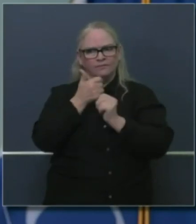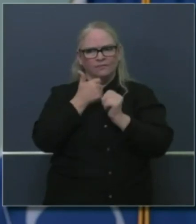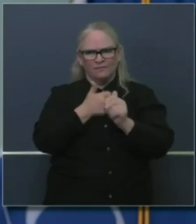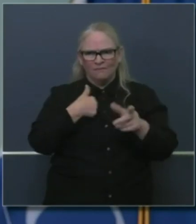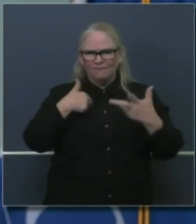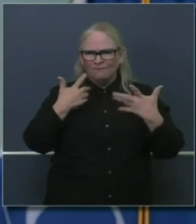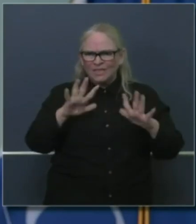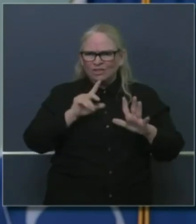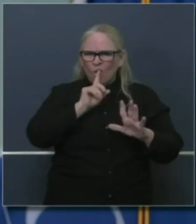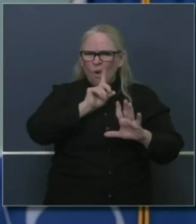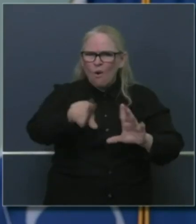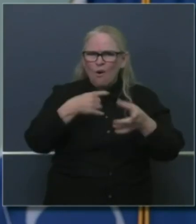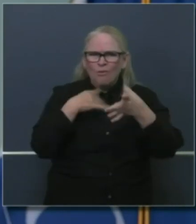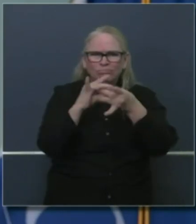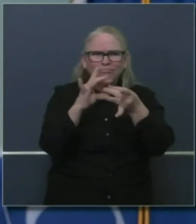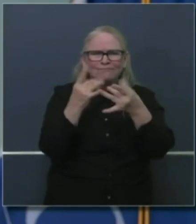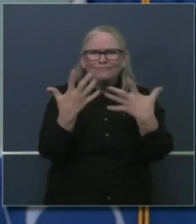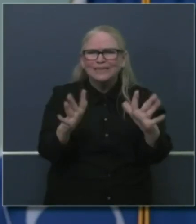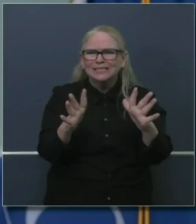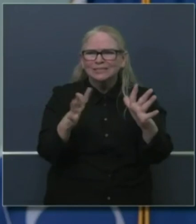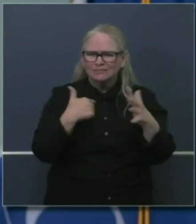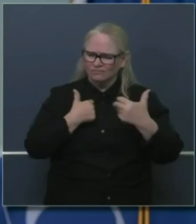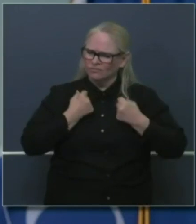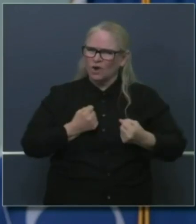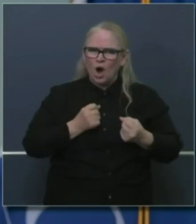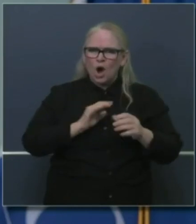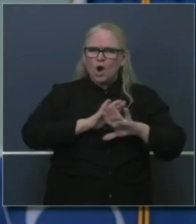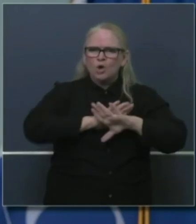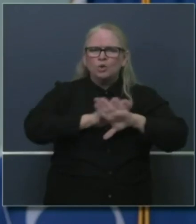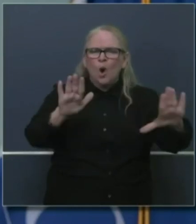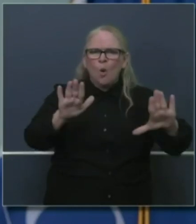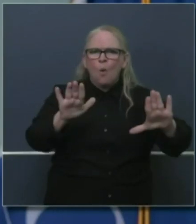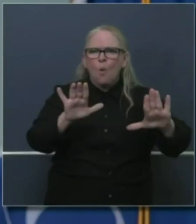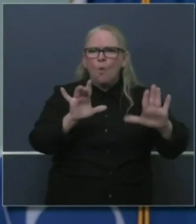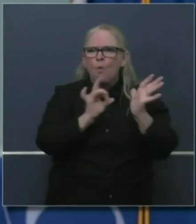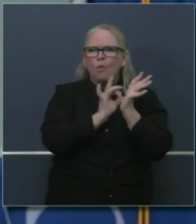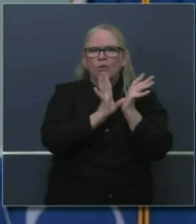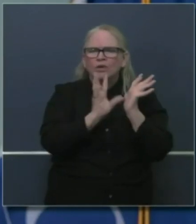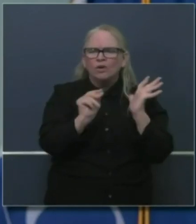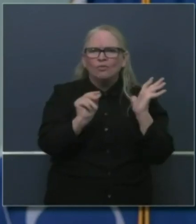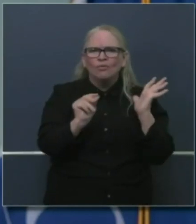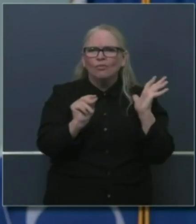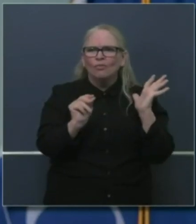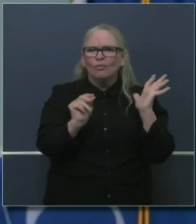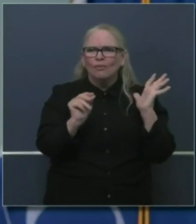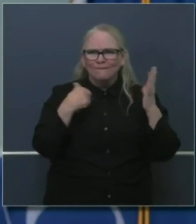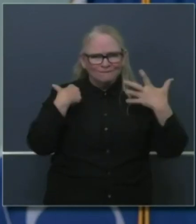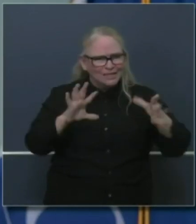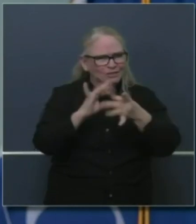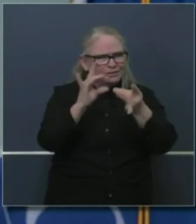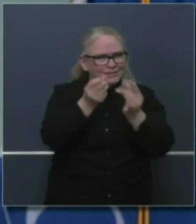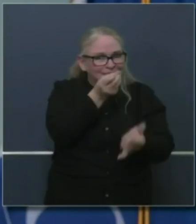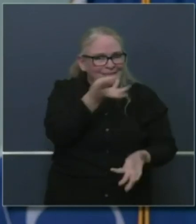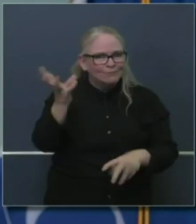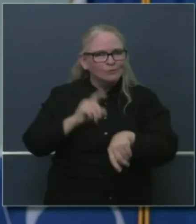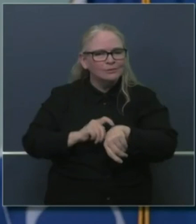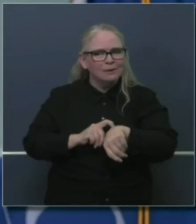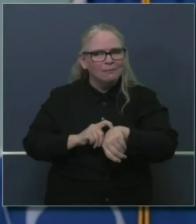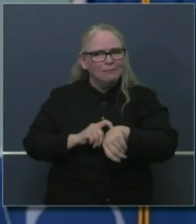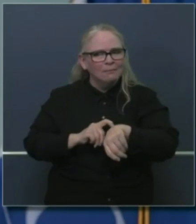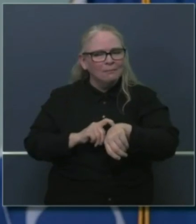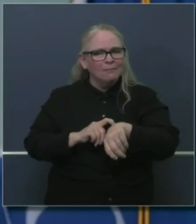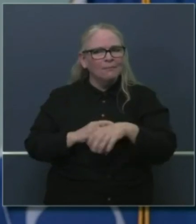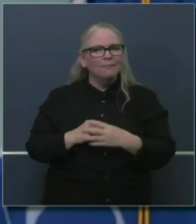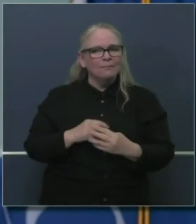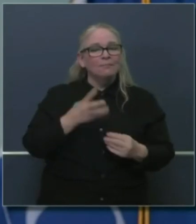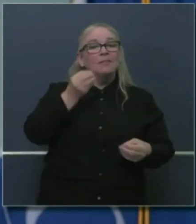clear from my perspective, very strong from that perspective. As I've said on multiple occasions, we're not the final word. We also